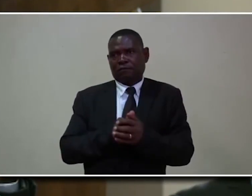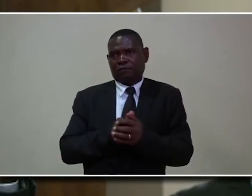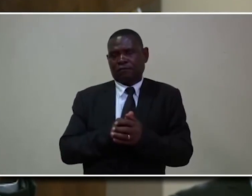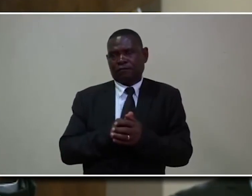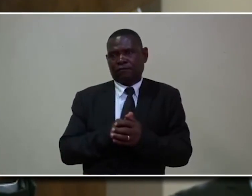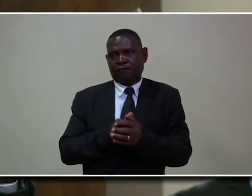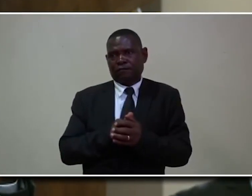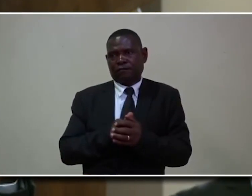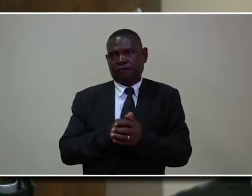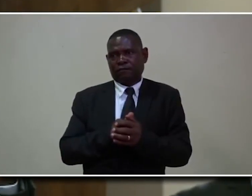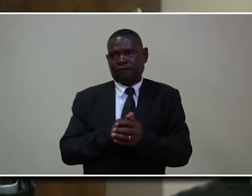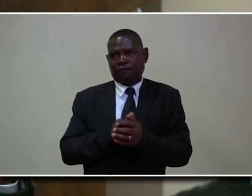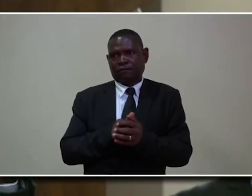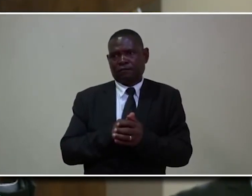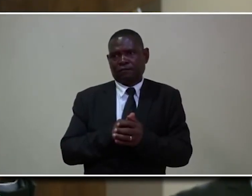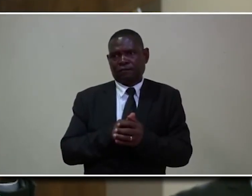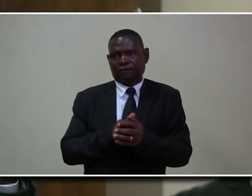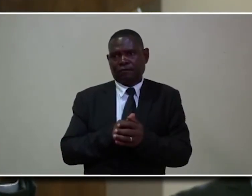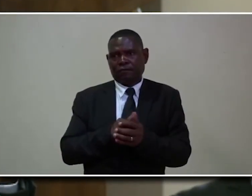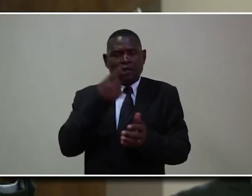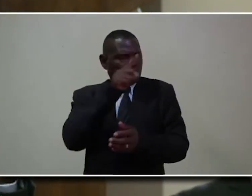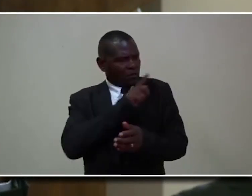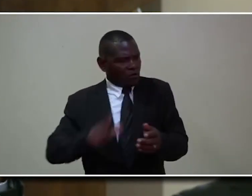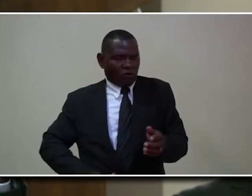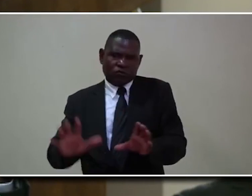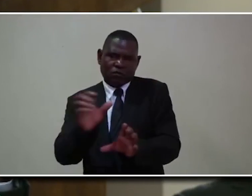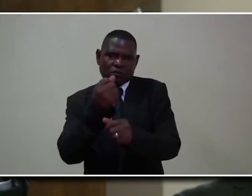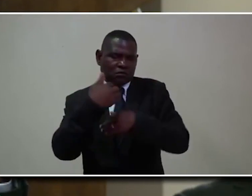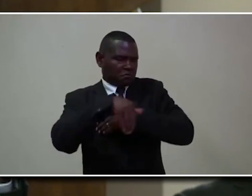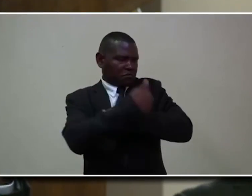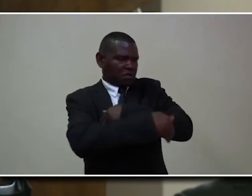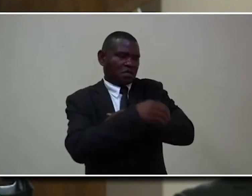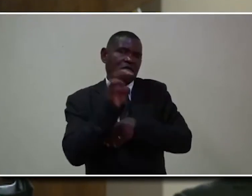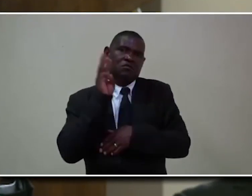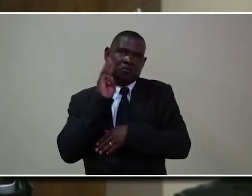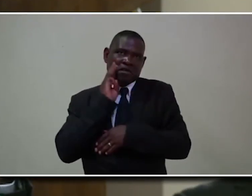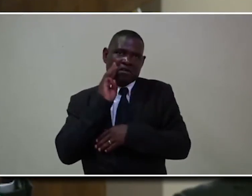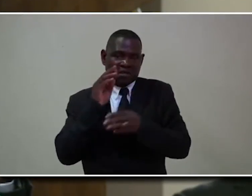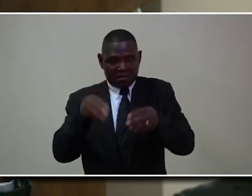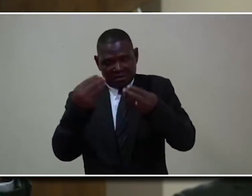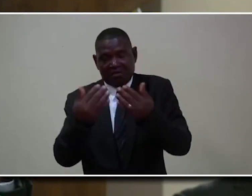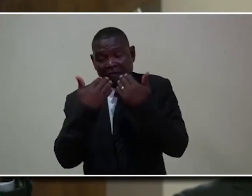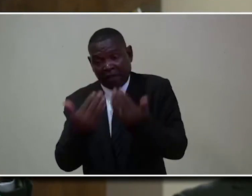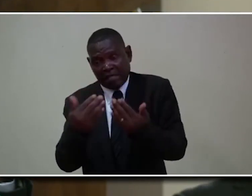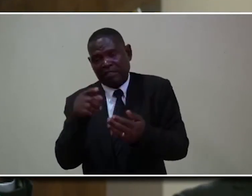Christ. For the Lord took bread and wine, gave thanks and said,